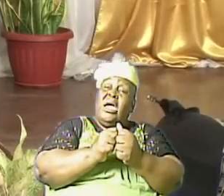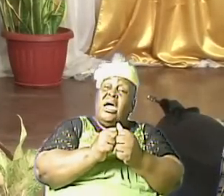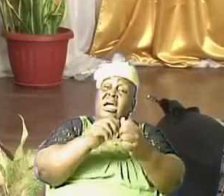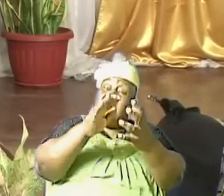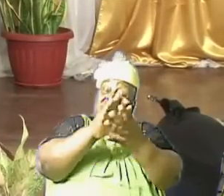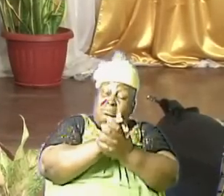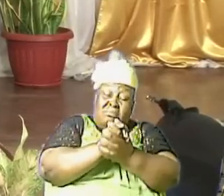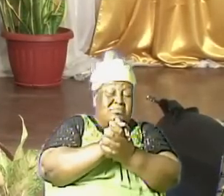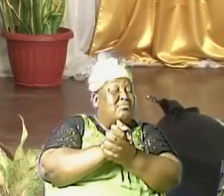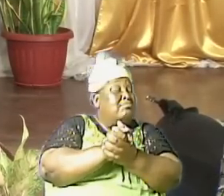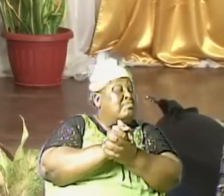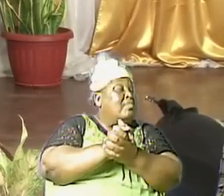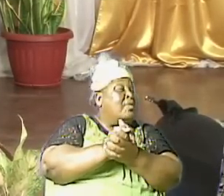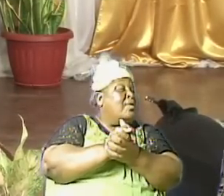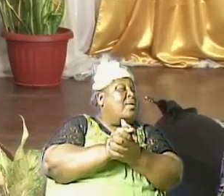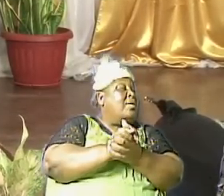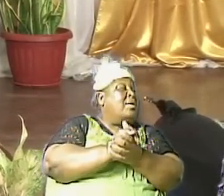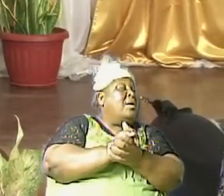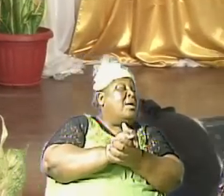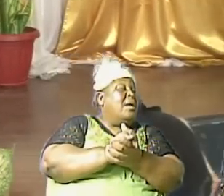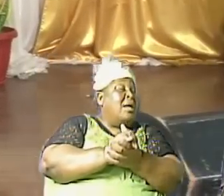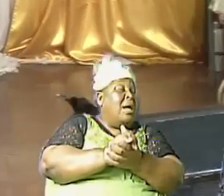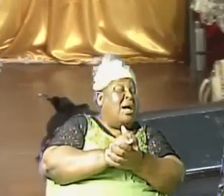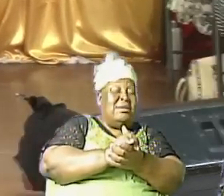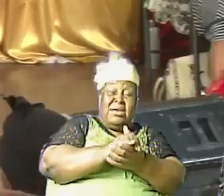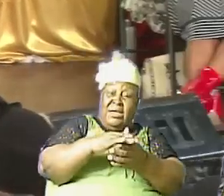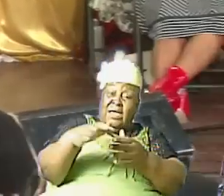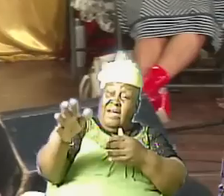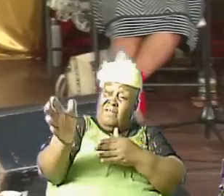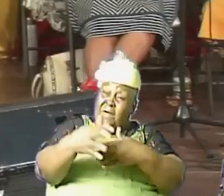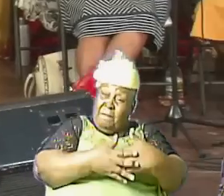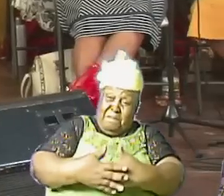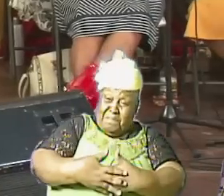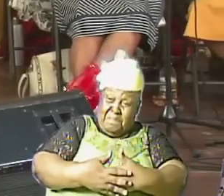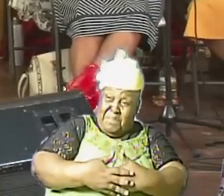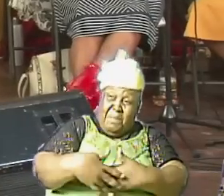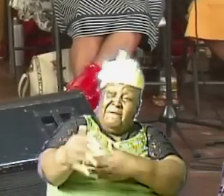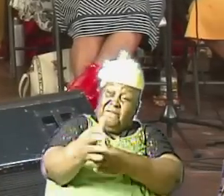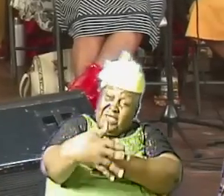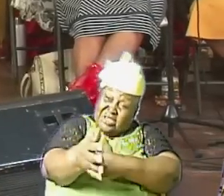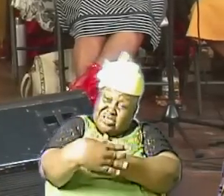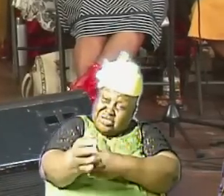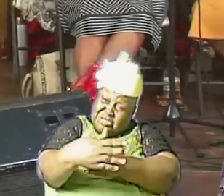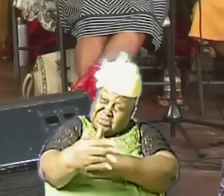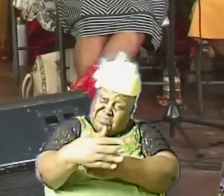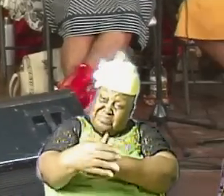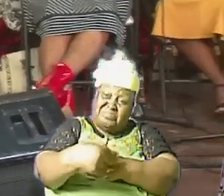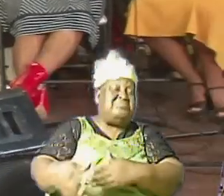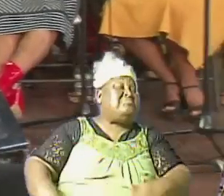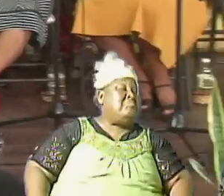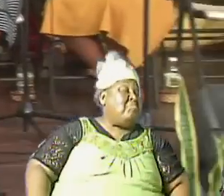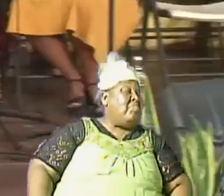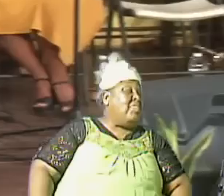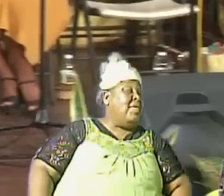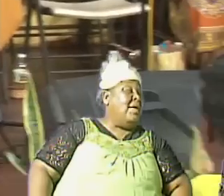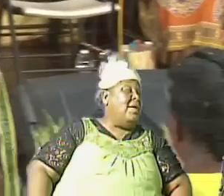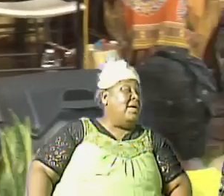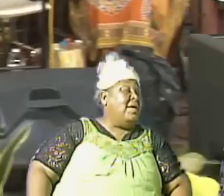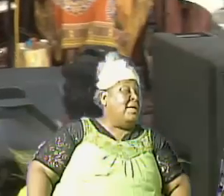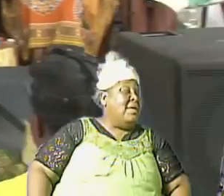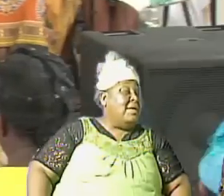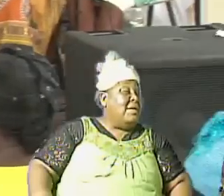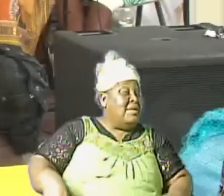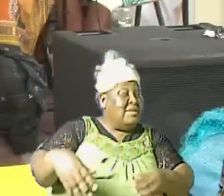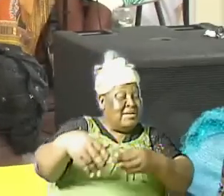copulate, and then some rolls. Have you ever caught fish and you see some rolls, a fish